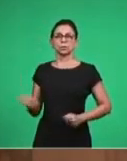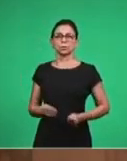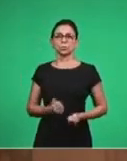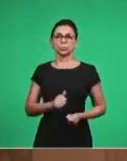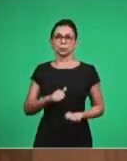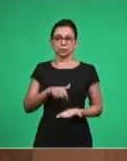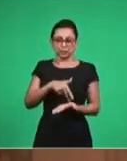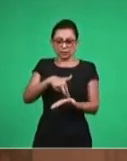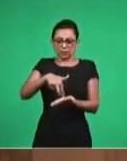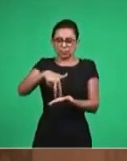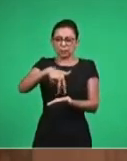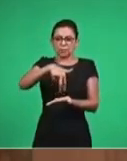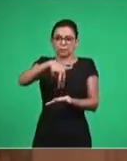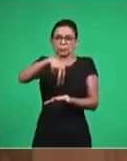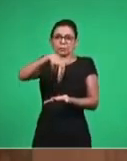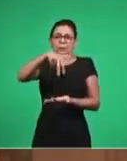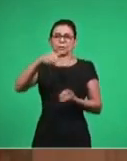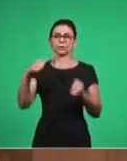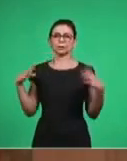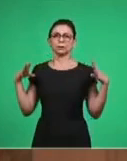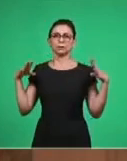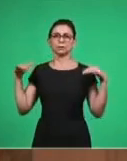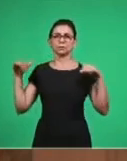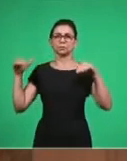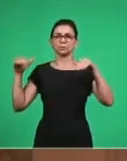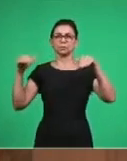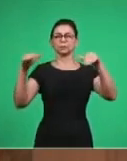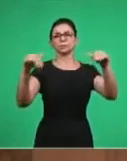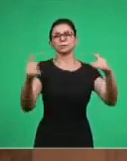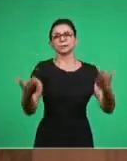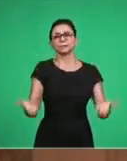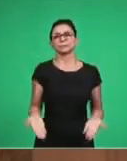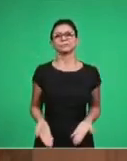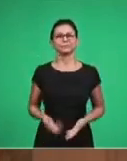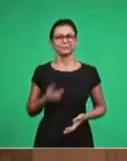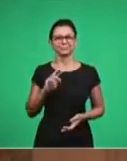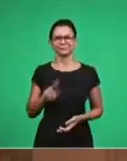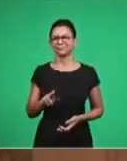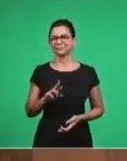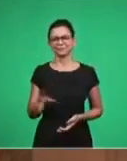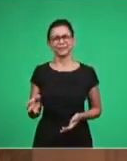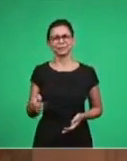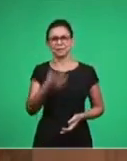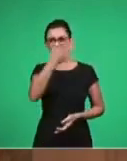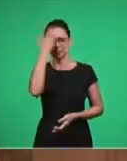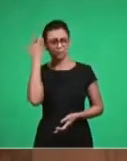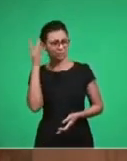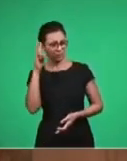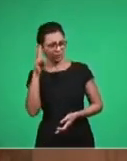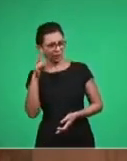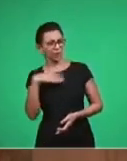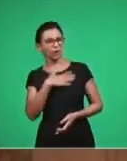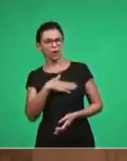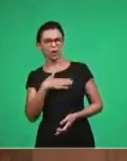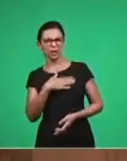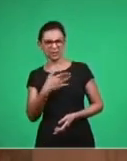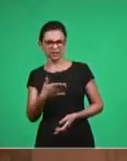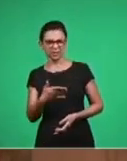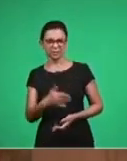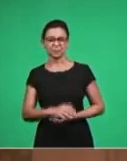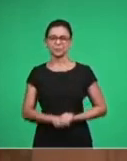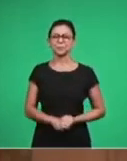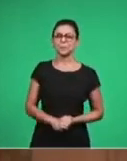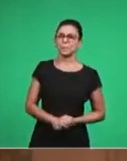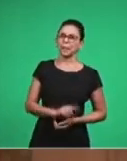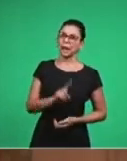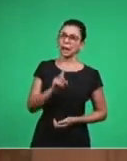wasn't for him to be all high and mighty and to be upon a big golden carriage and to be